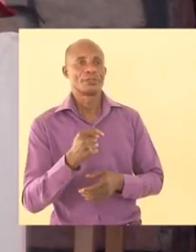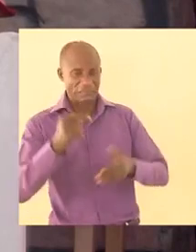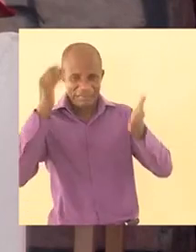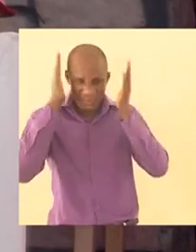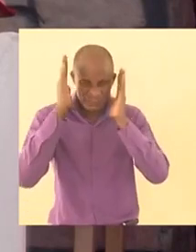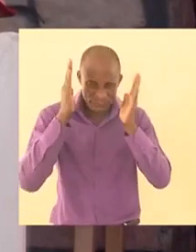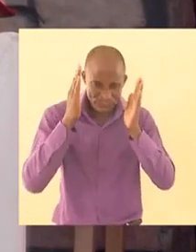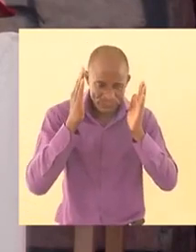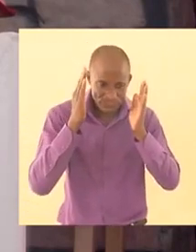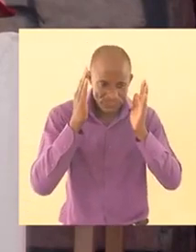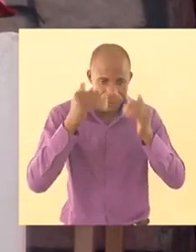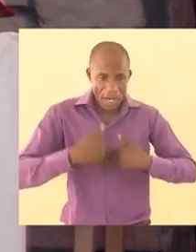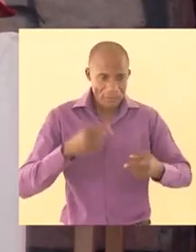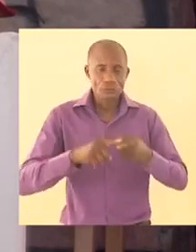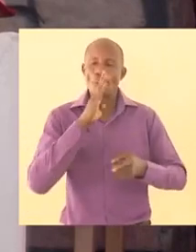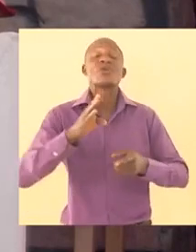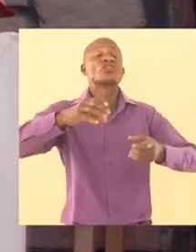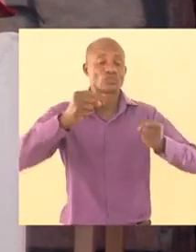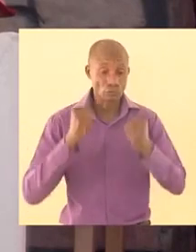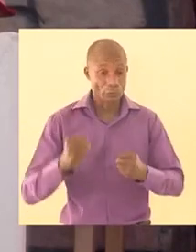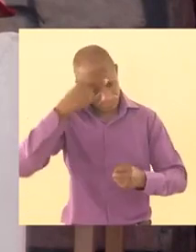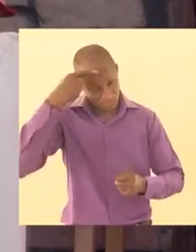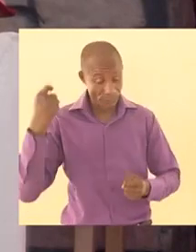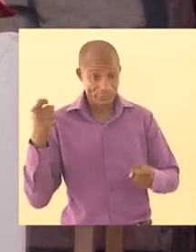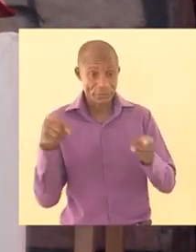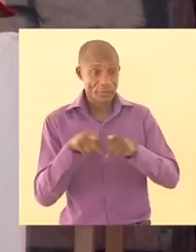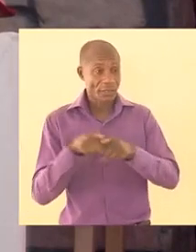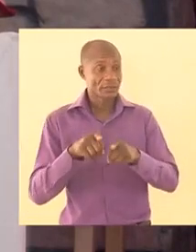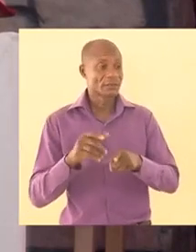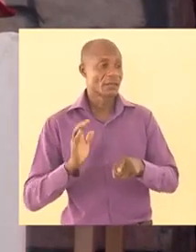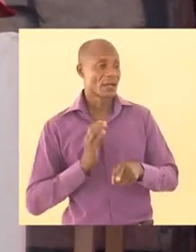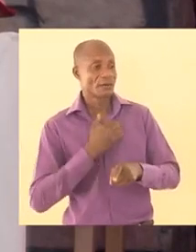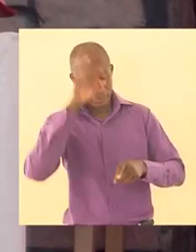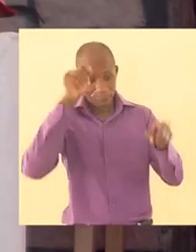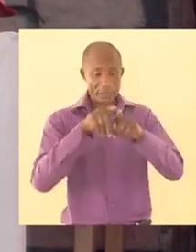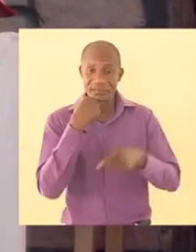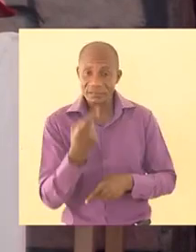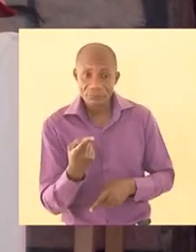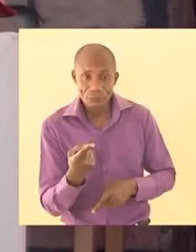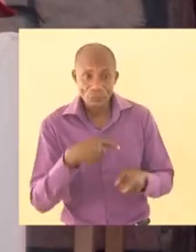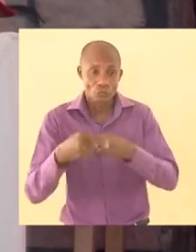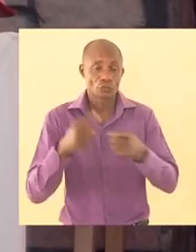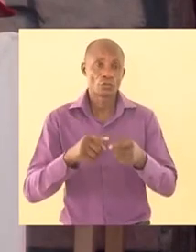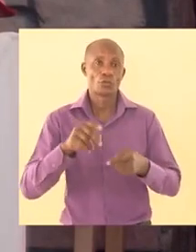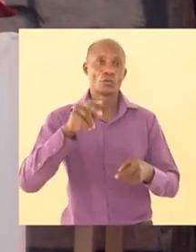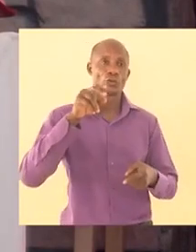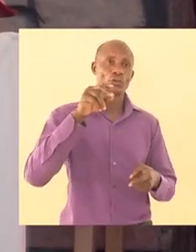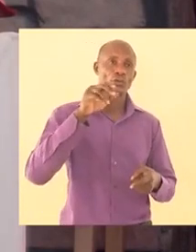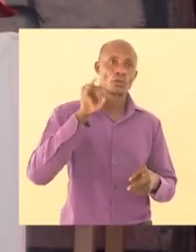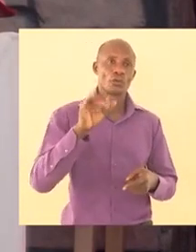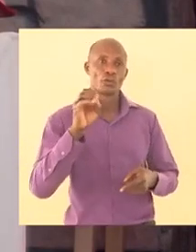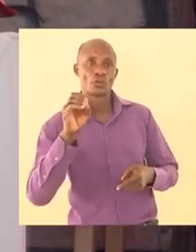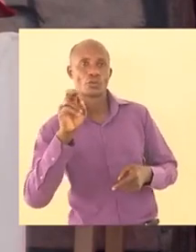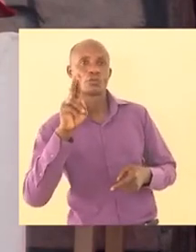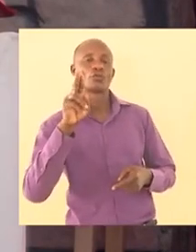vigilance has to be really, really strong because, as Ubike said, you go on YouTube to watch Father George,